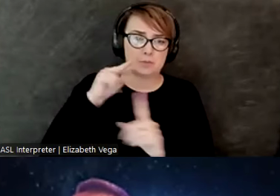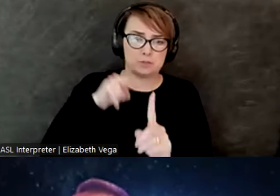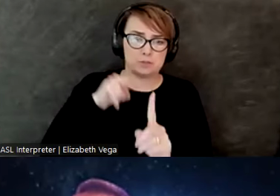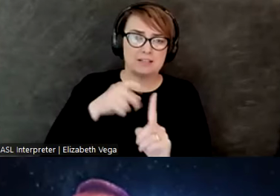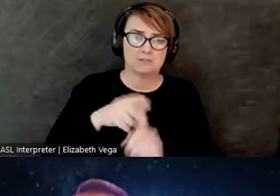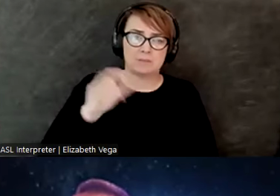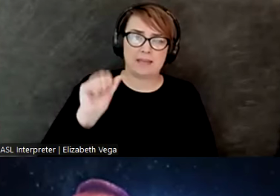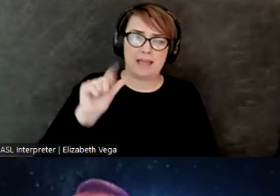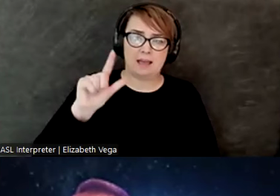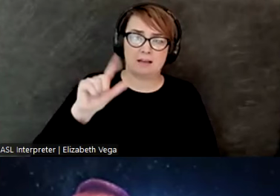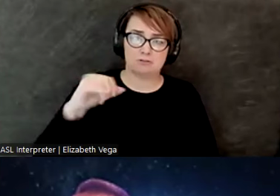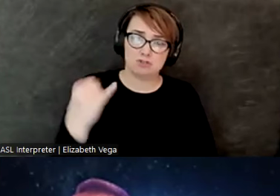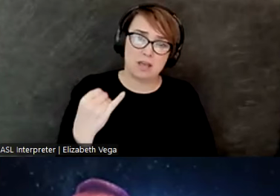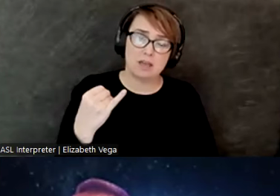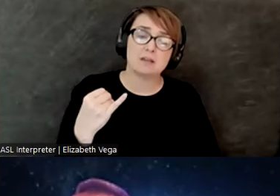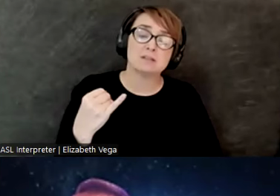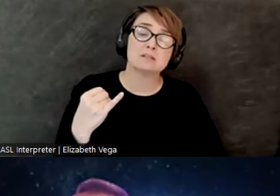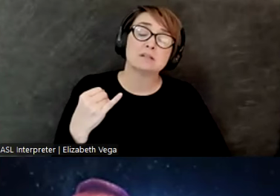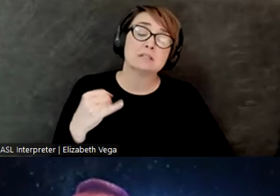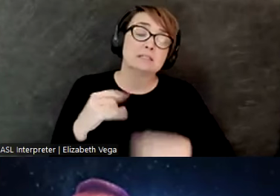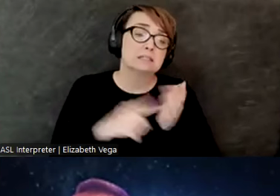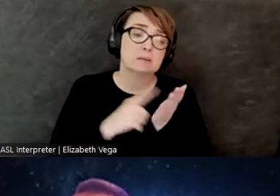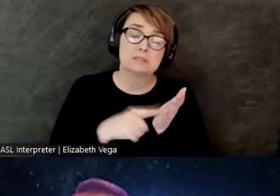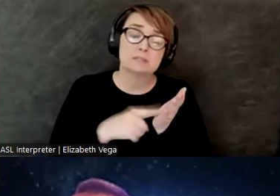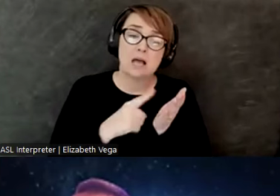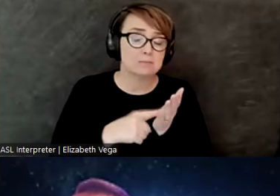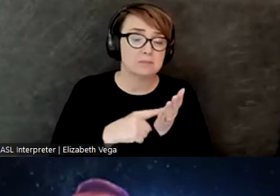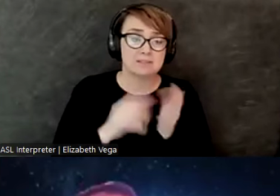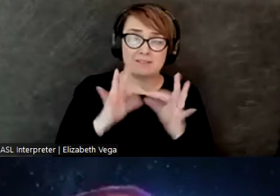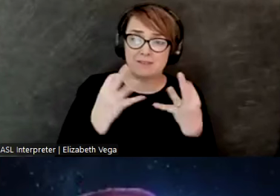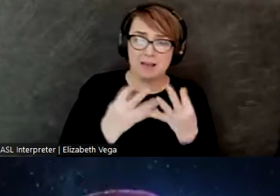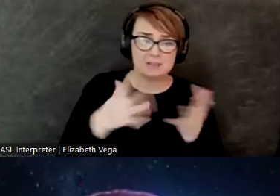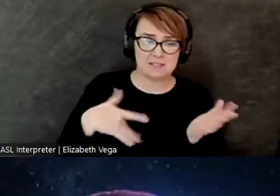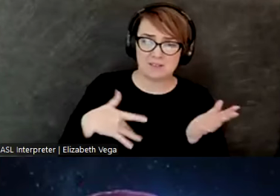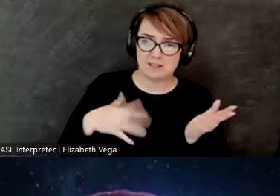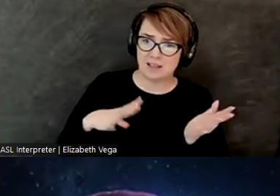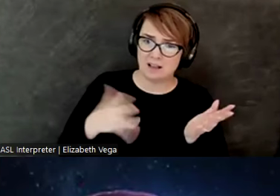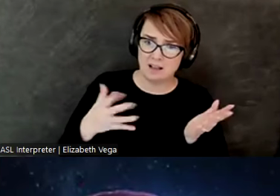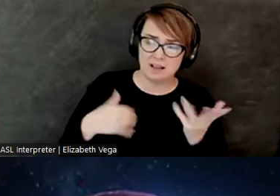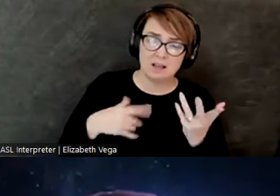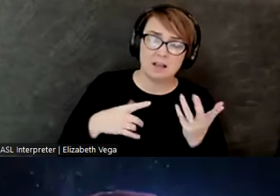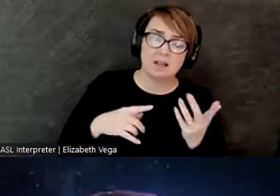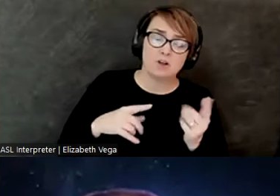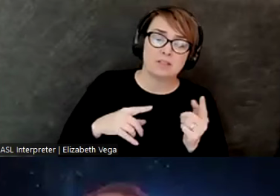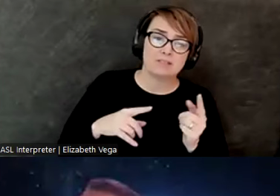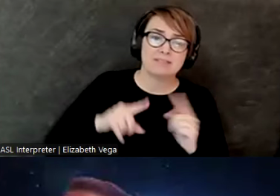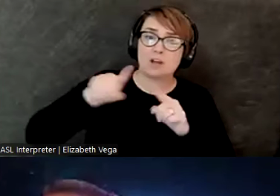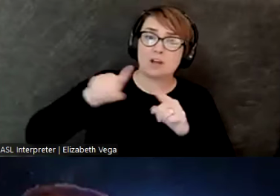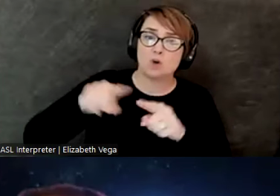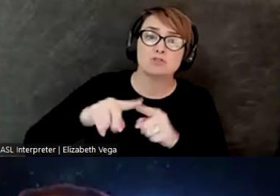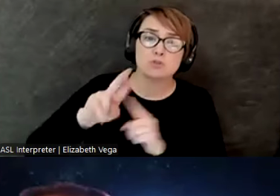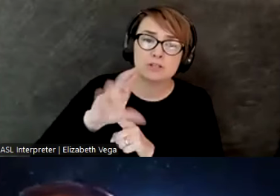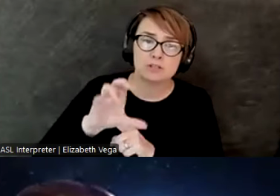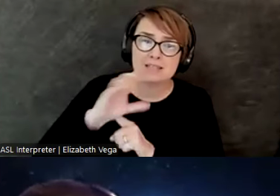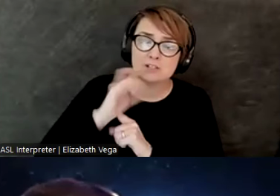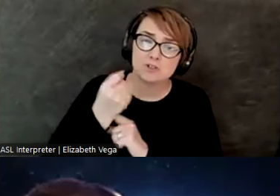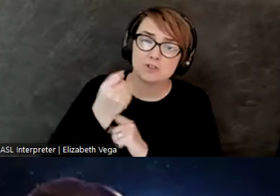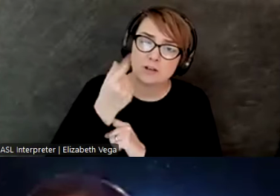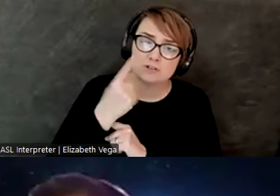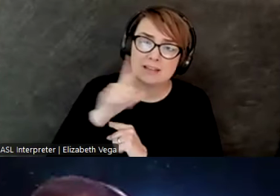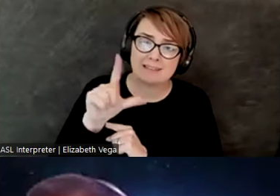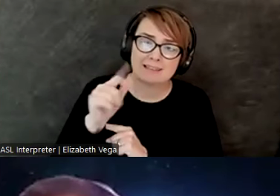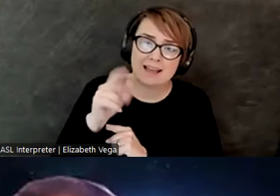when sometimes to the dismay of the families, they often turn to the regional center to clarify what the Lanterman Act is. And